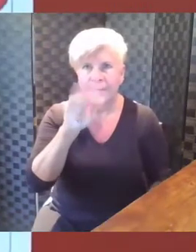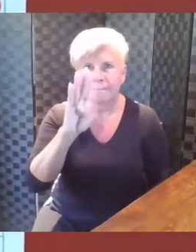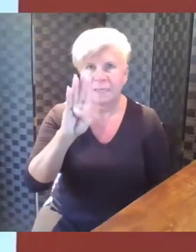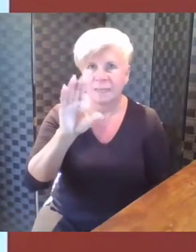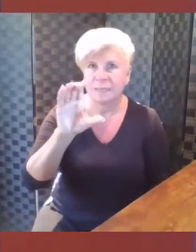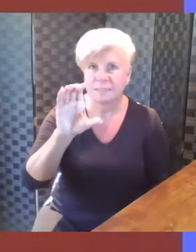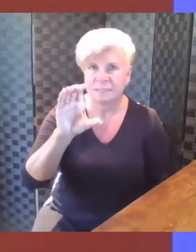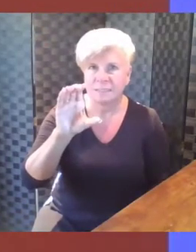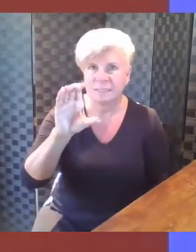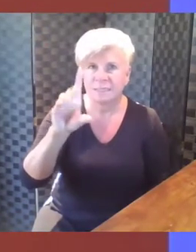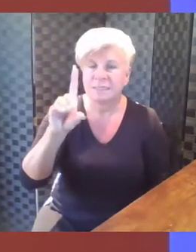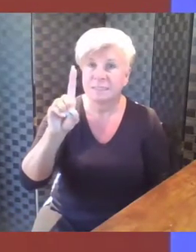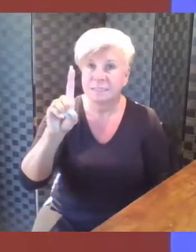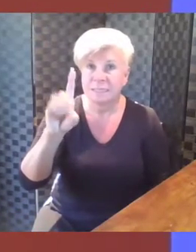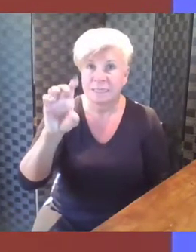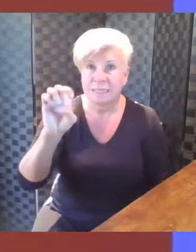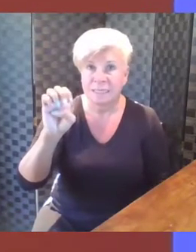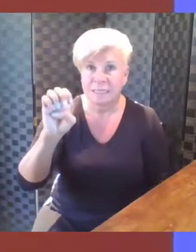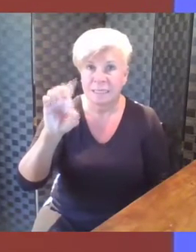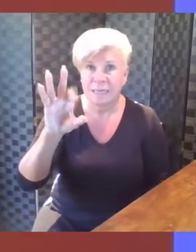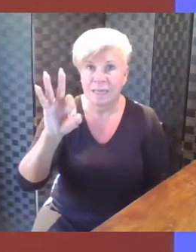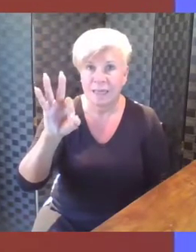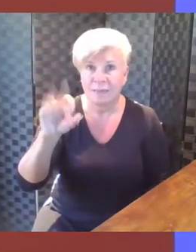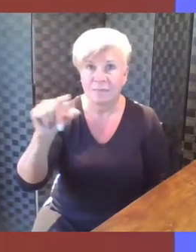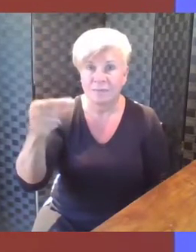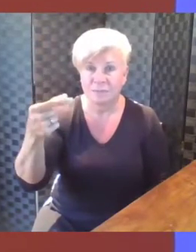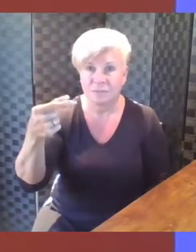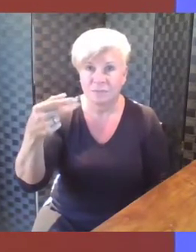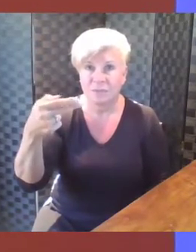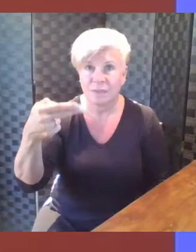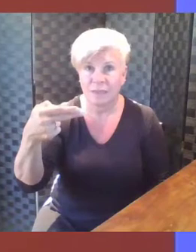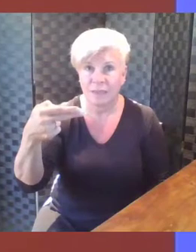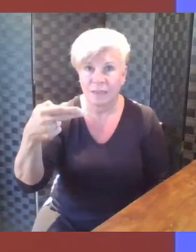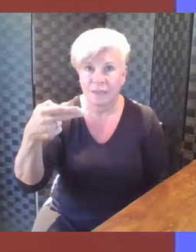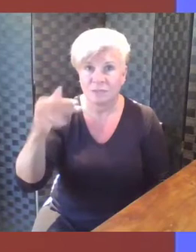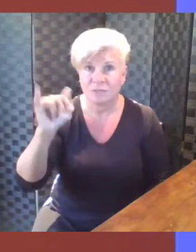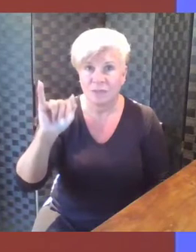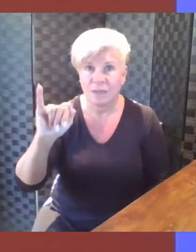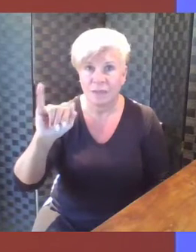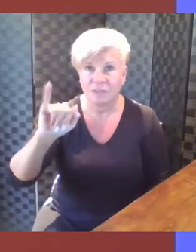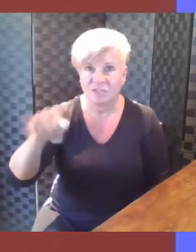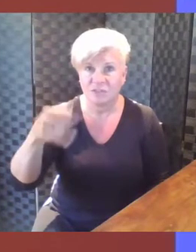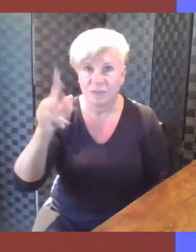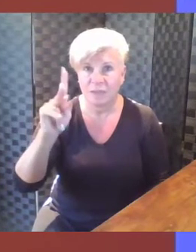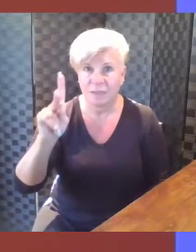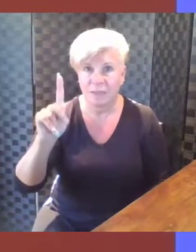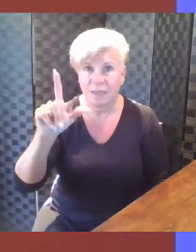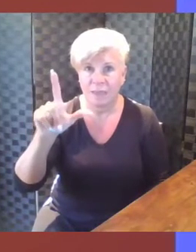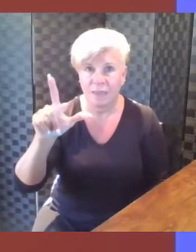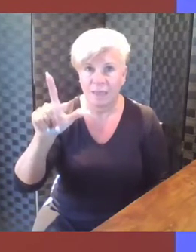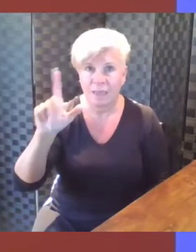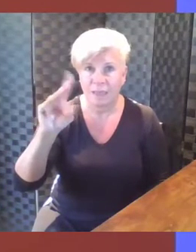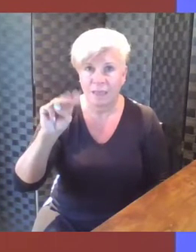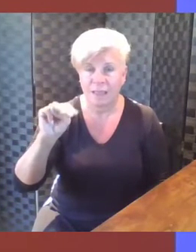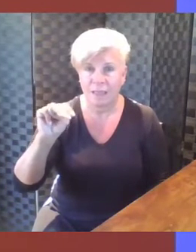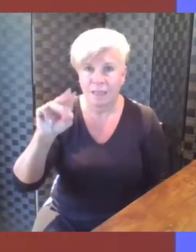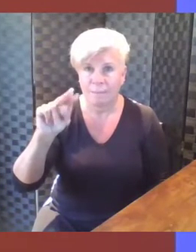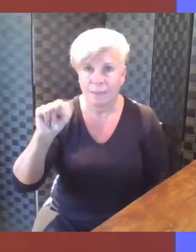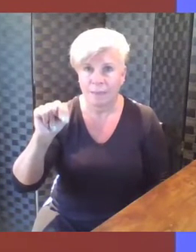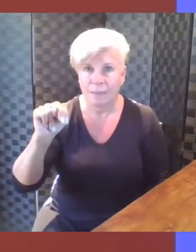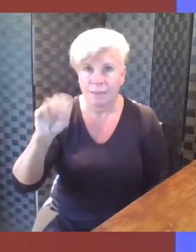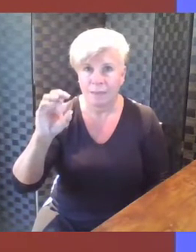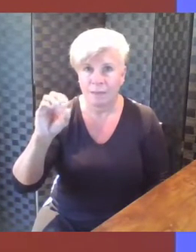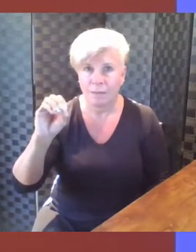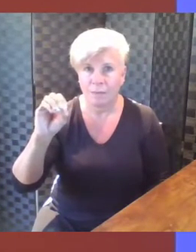A, B, C, D, E, F, G, H, I, J, K, L,